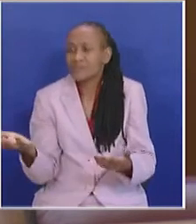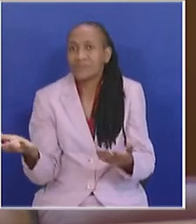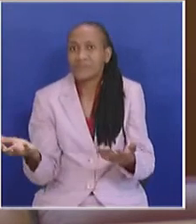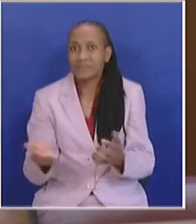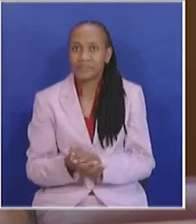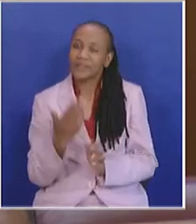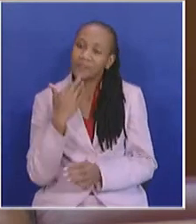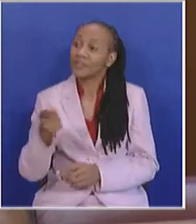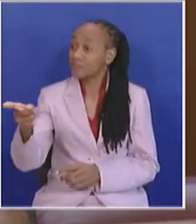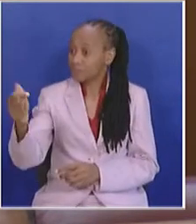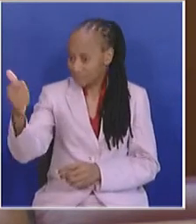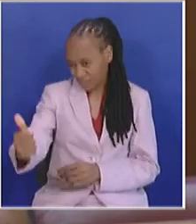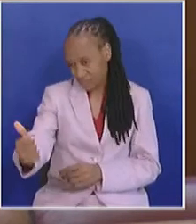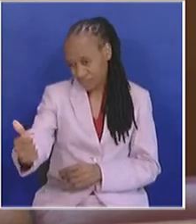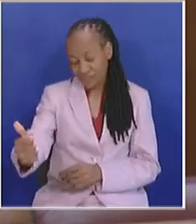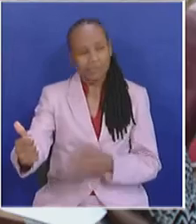Please take your seat a bit.